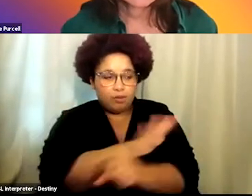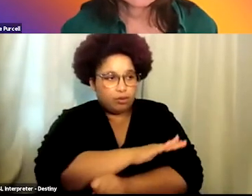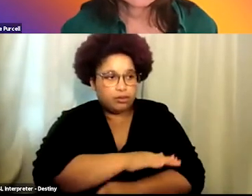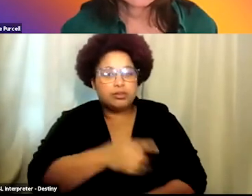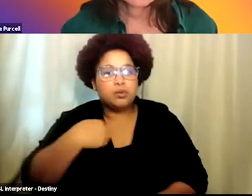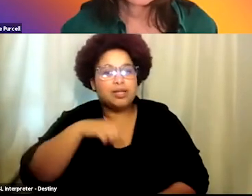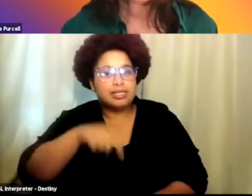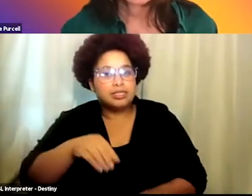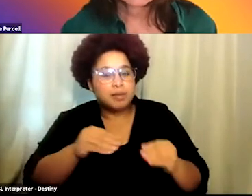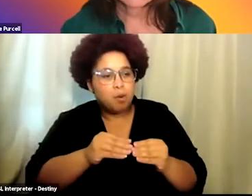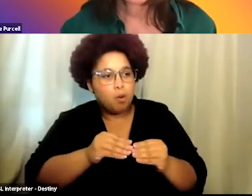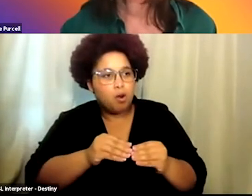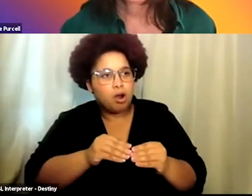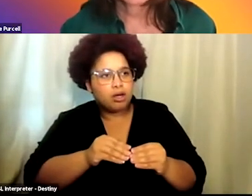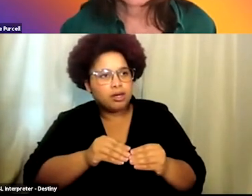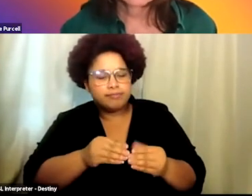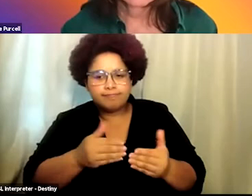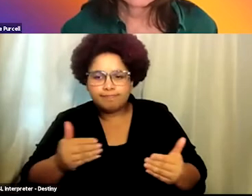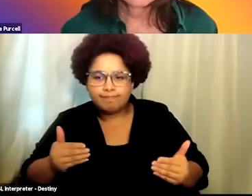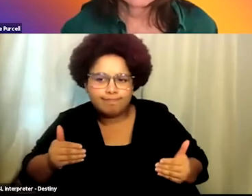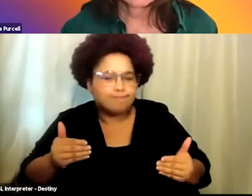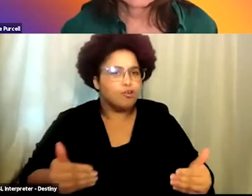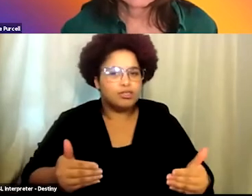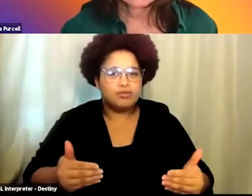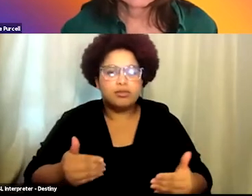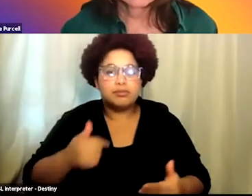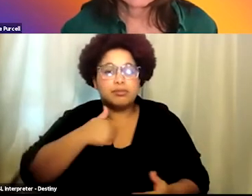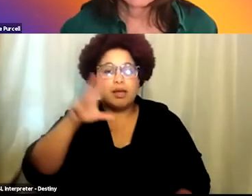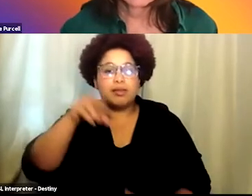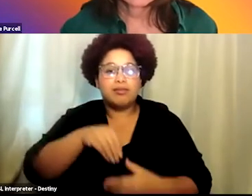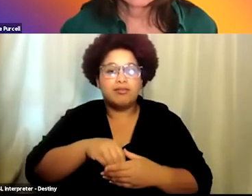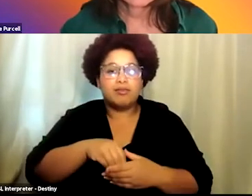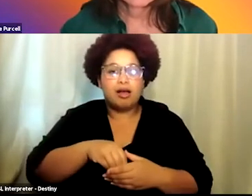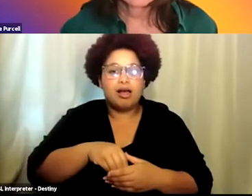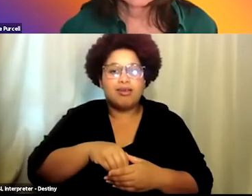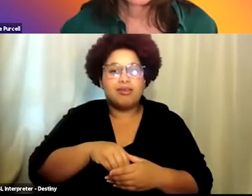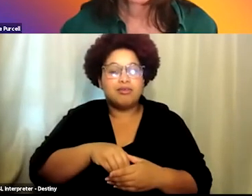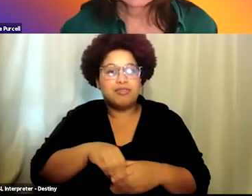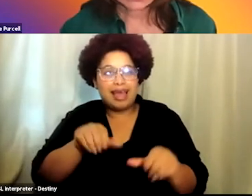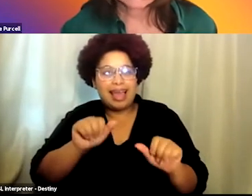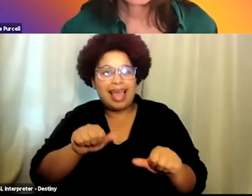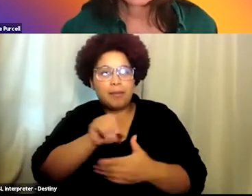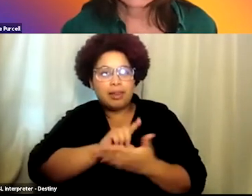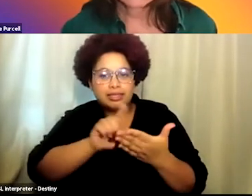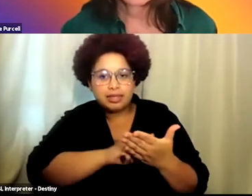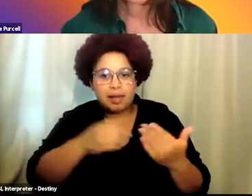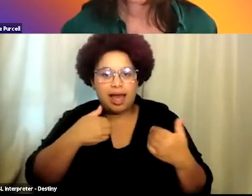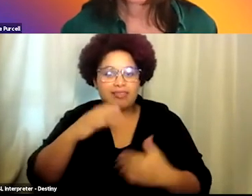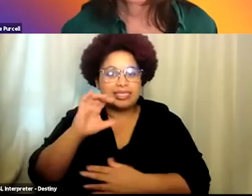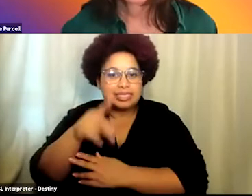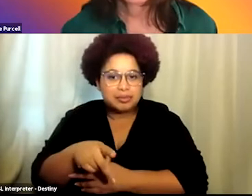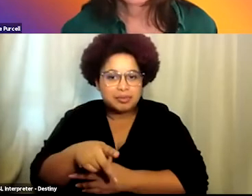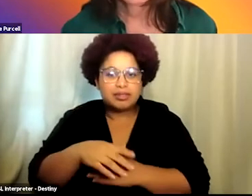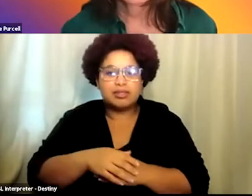more forceful. I have always been a part of ableism, you know, having cerebral palsy and